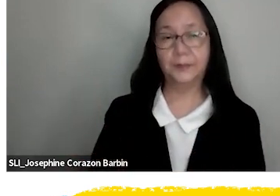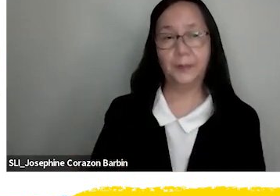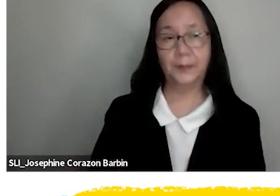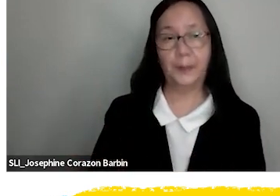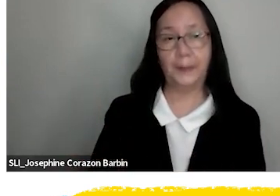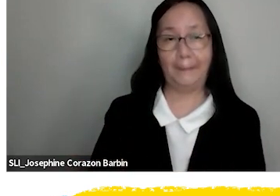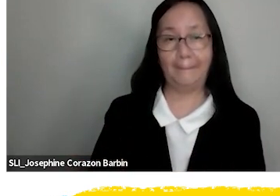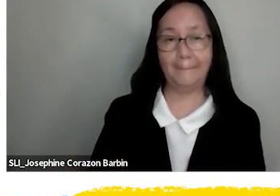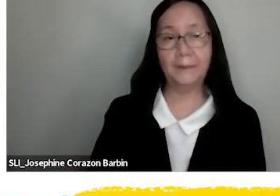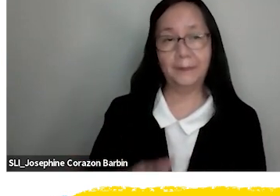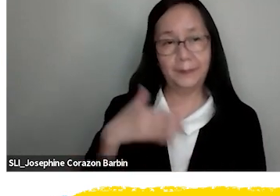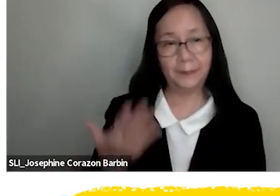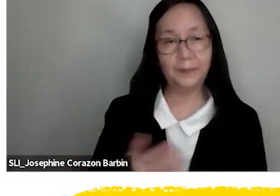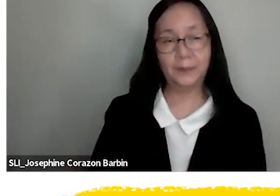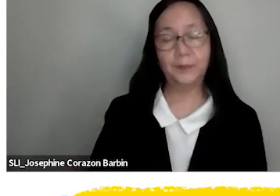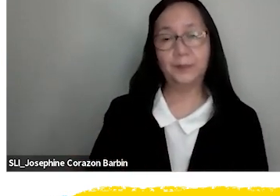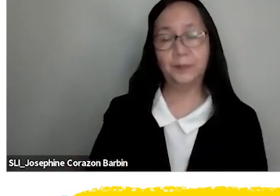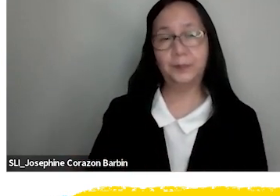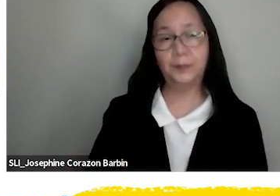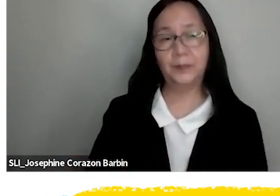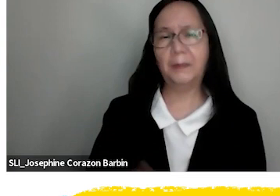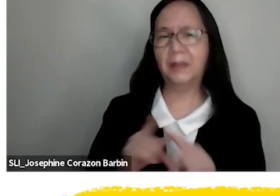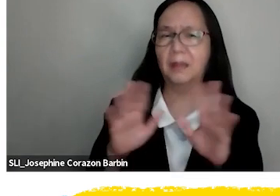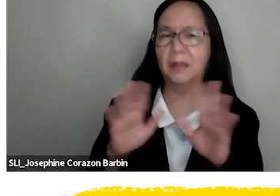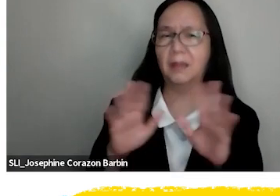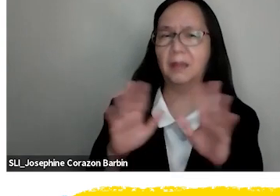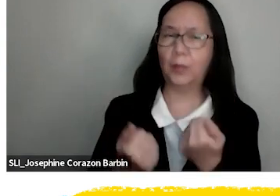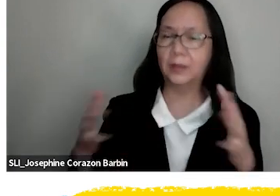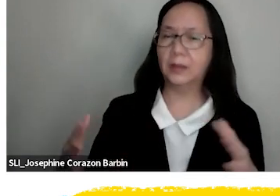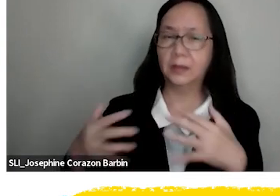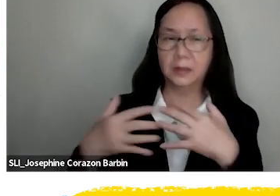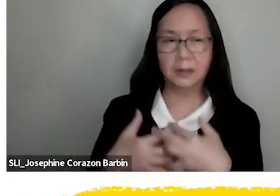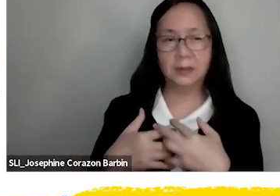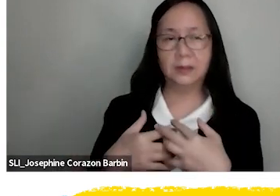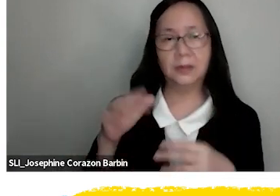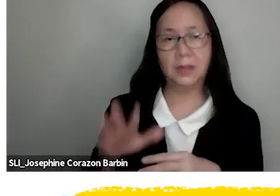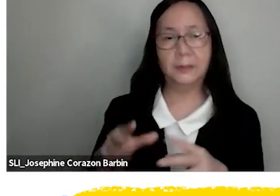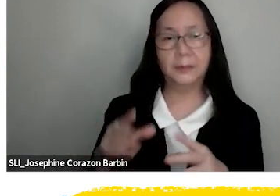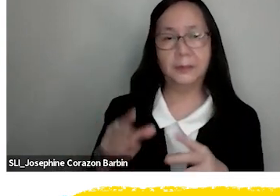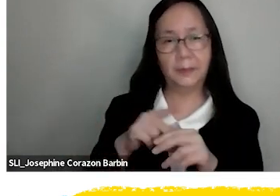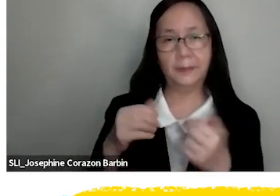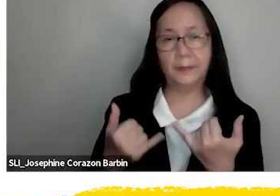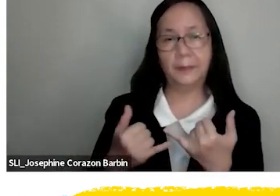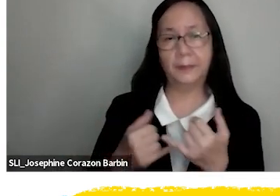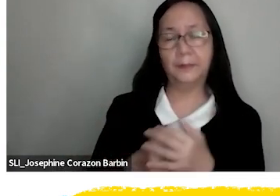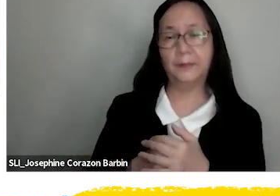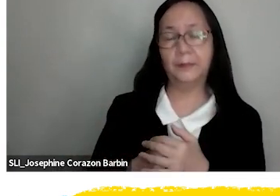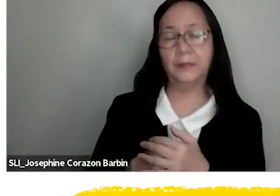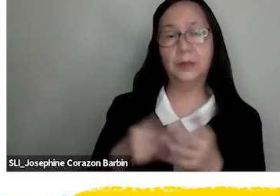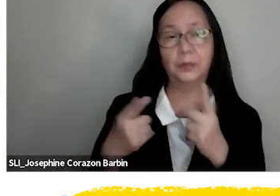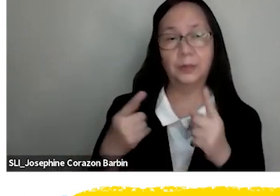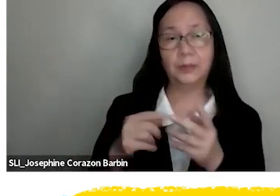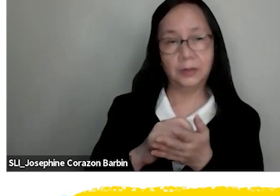slide, please. But how we engage child participation into the process. When we draft